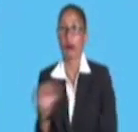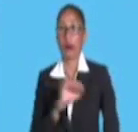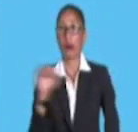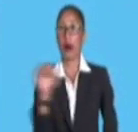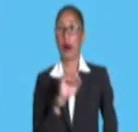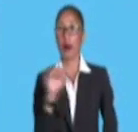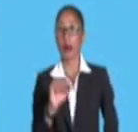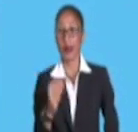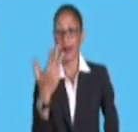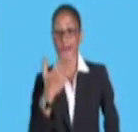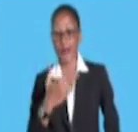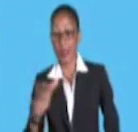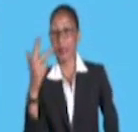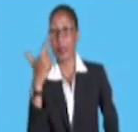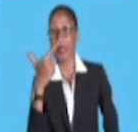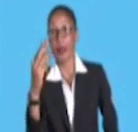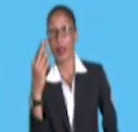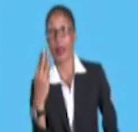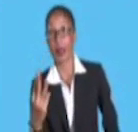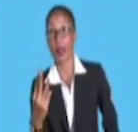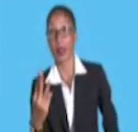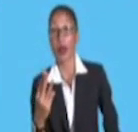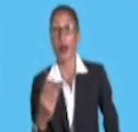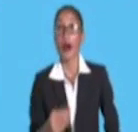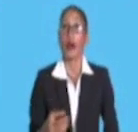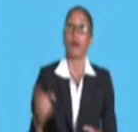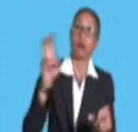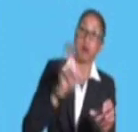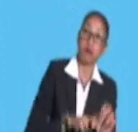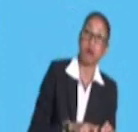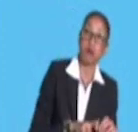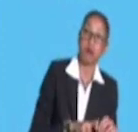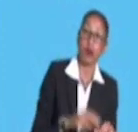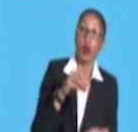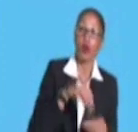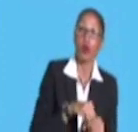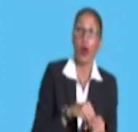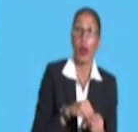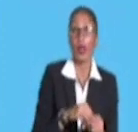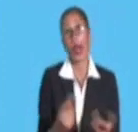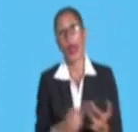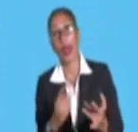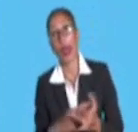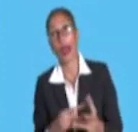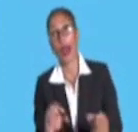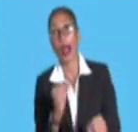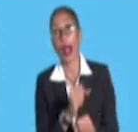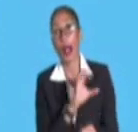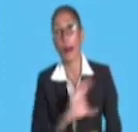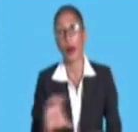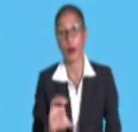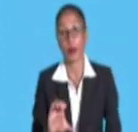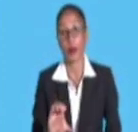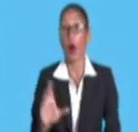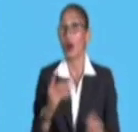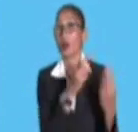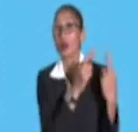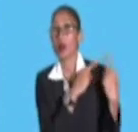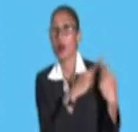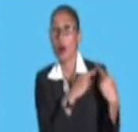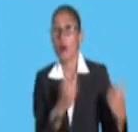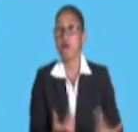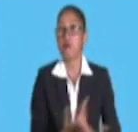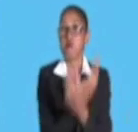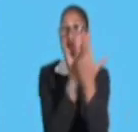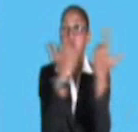until 1973, when I joined Fiji Tours Atlantic and Pacific Travel as a tour coordinator, being responsible for large